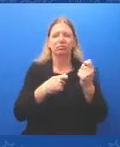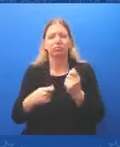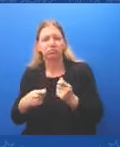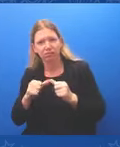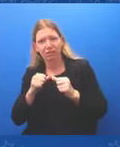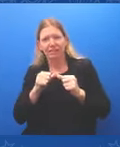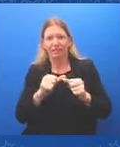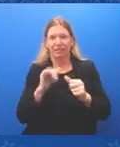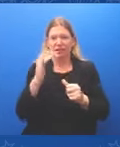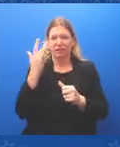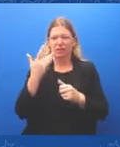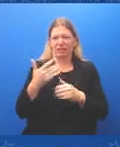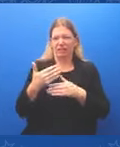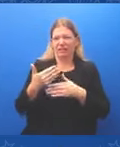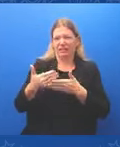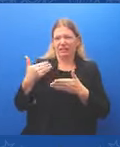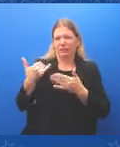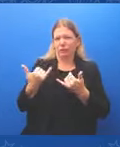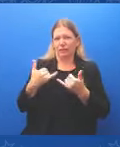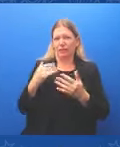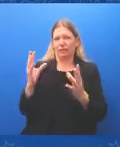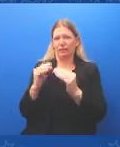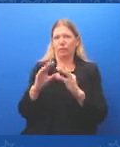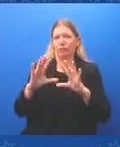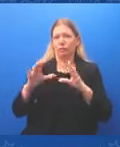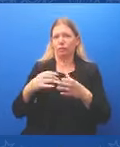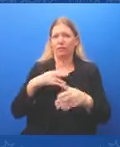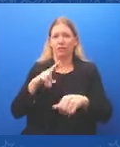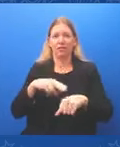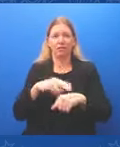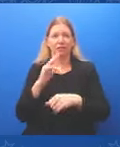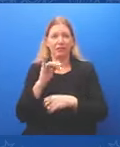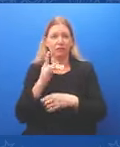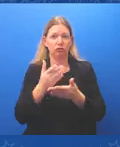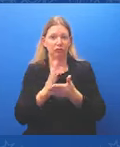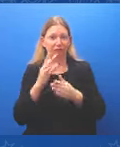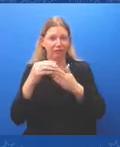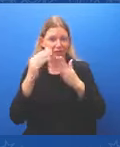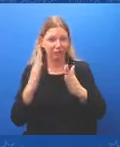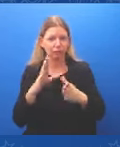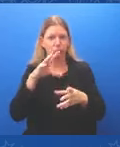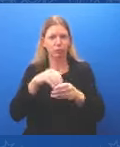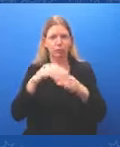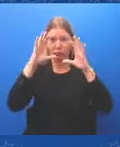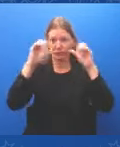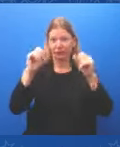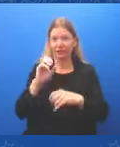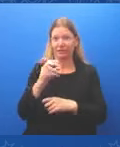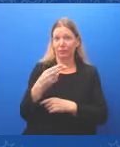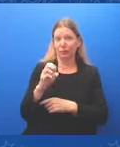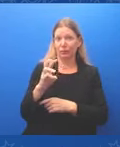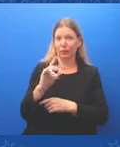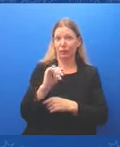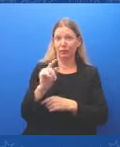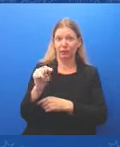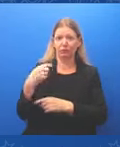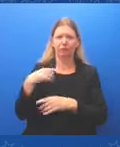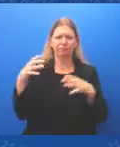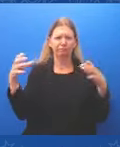gather here in remembrance and in solidarity, as we cannot keep marching forward unless we are determined to